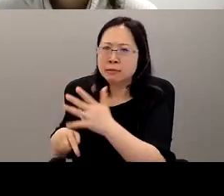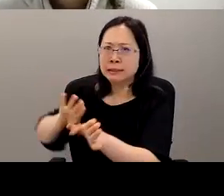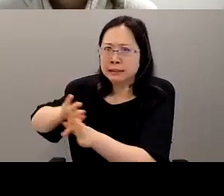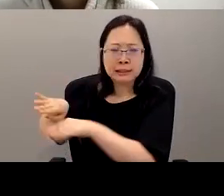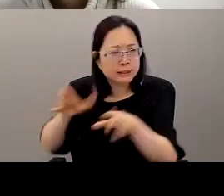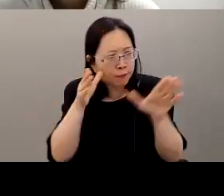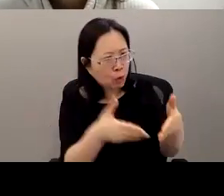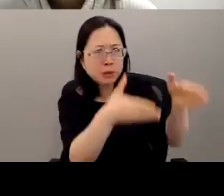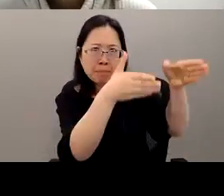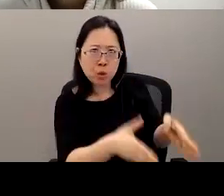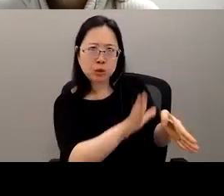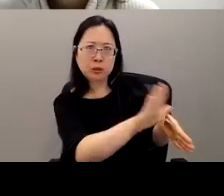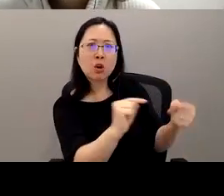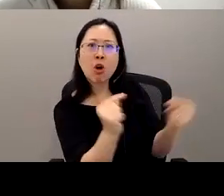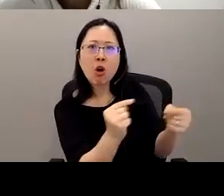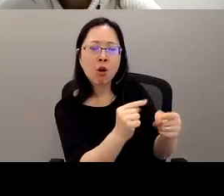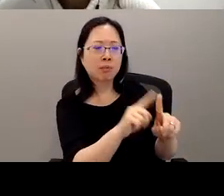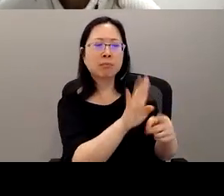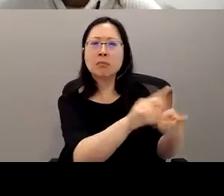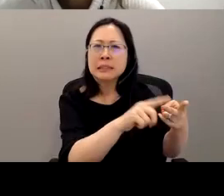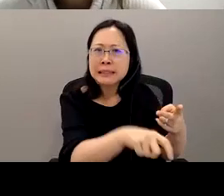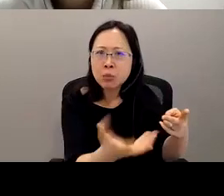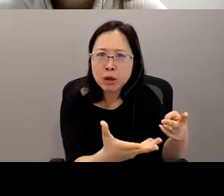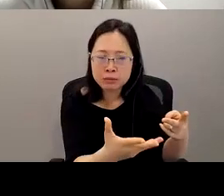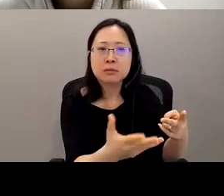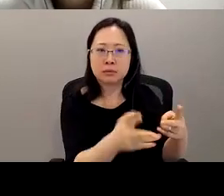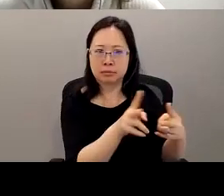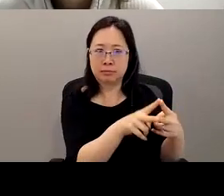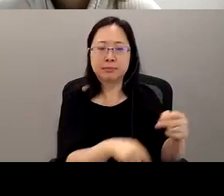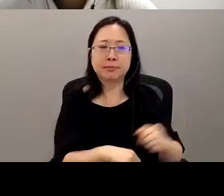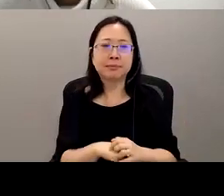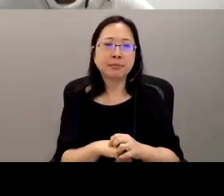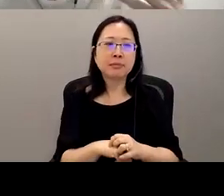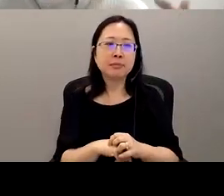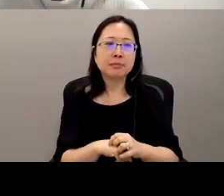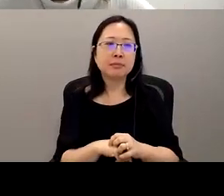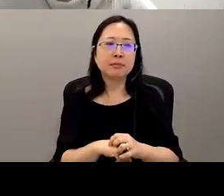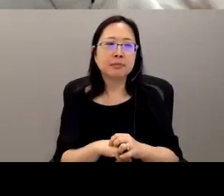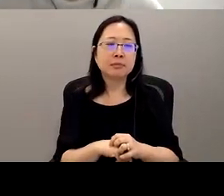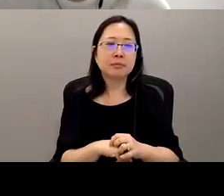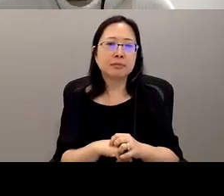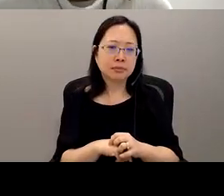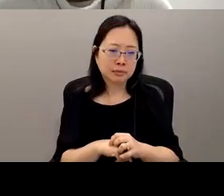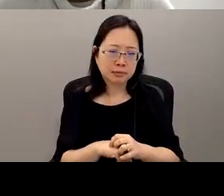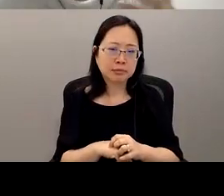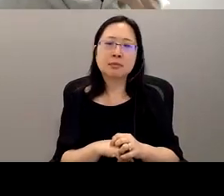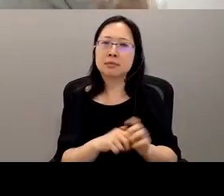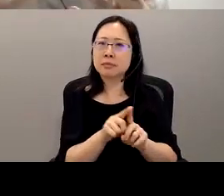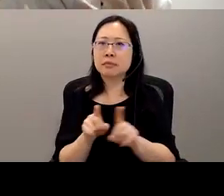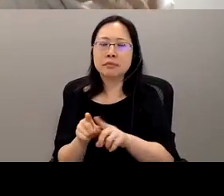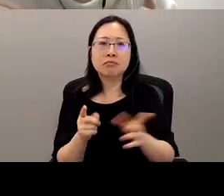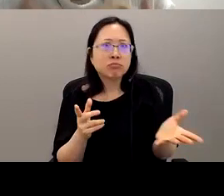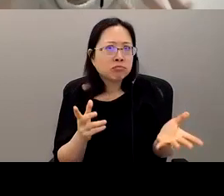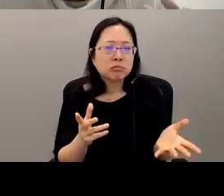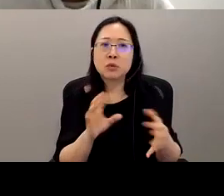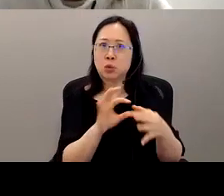needs. And when we are in relationship with each other, which we see in a very broad way, it could be in